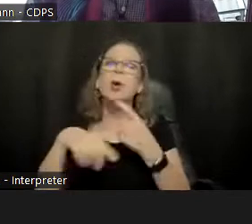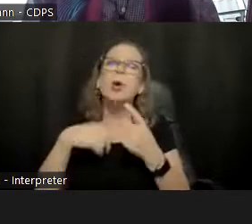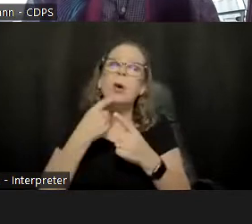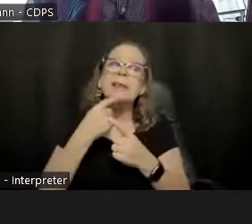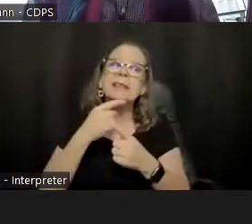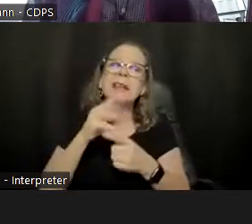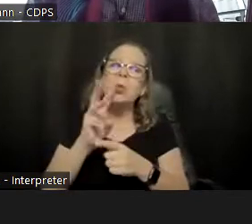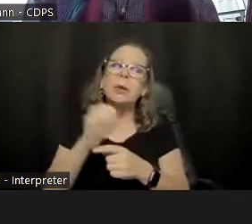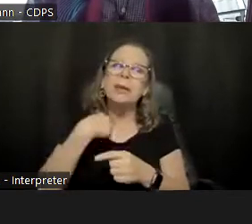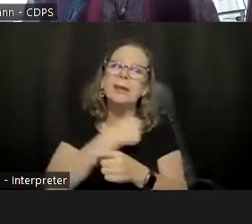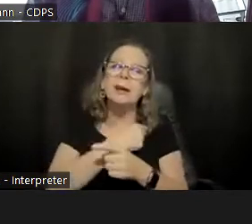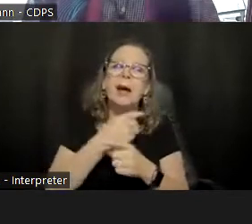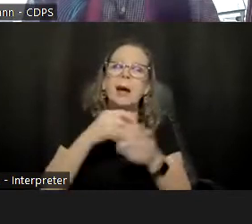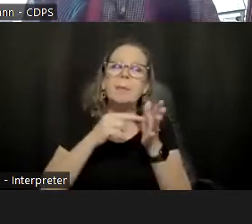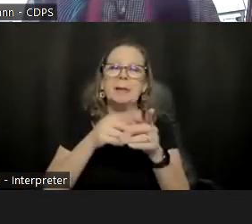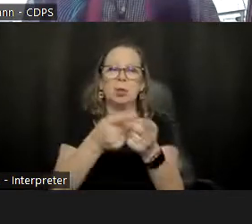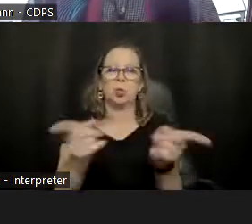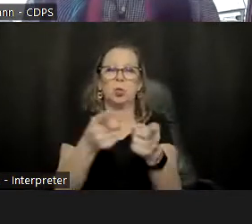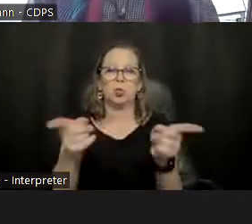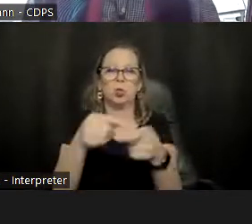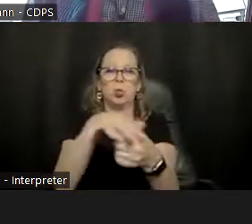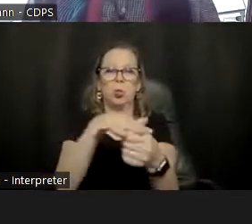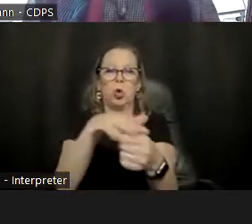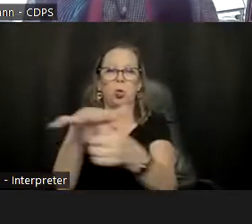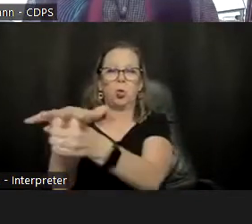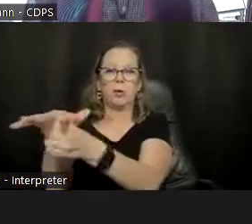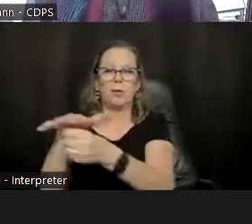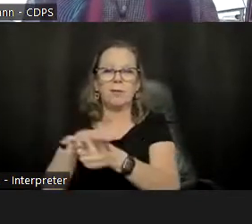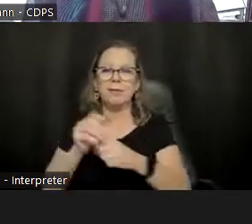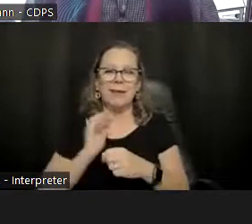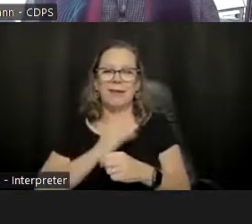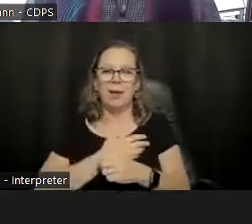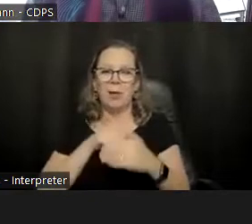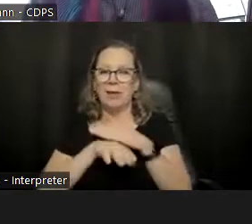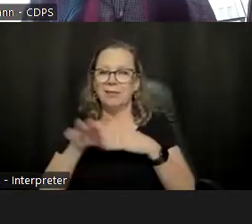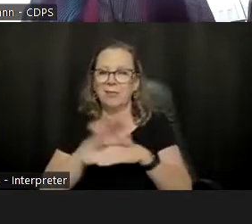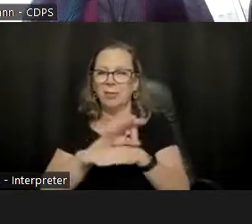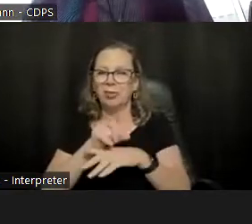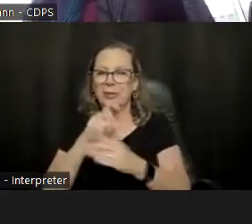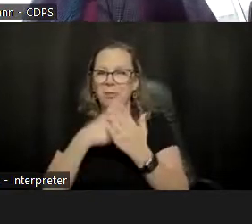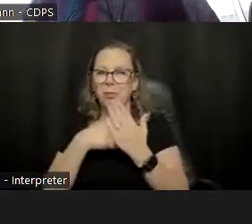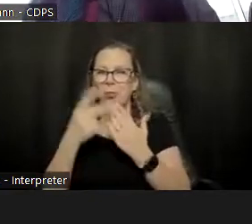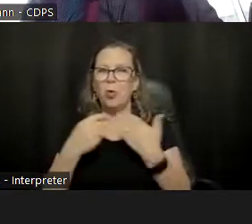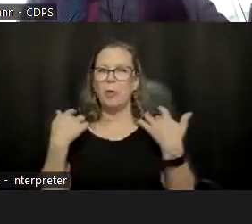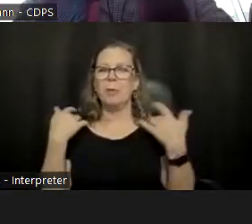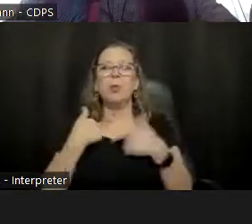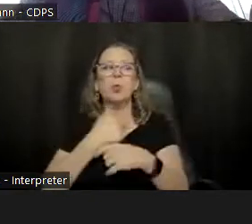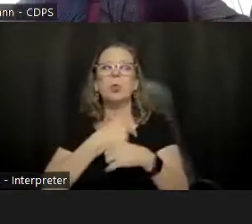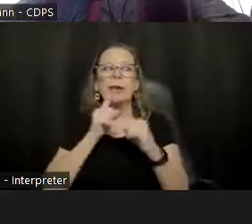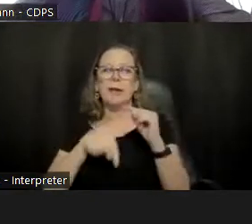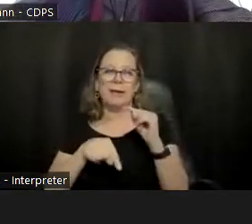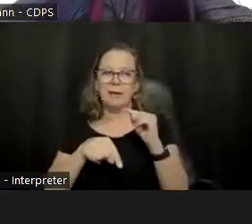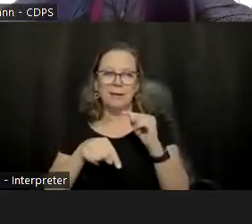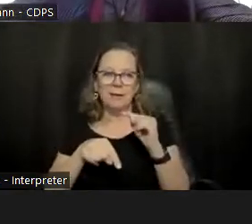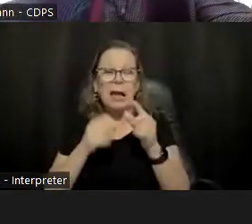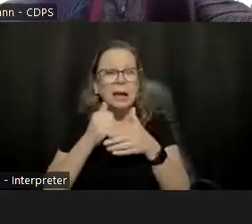we, it's you at the local, not access and functional needs program. We are not able to do it that way. We